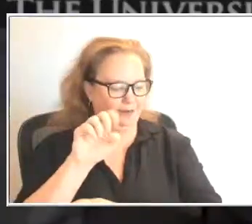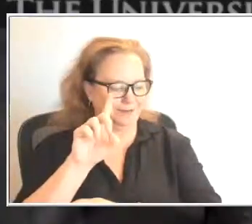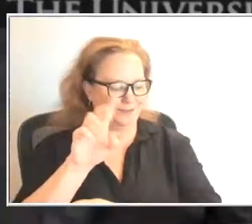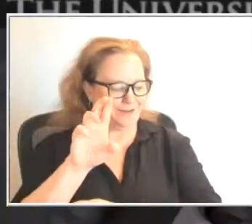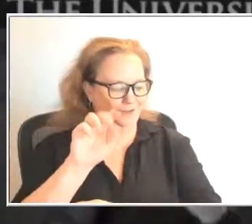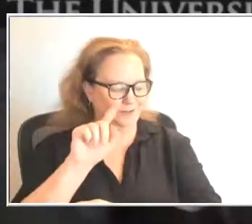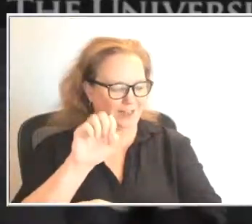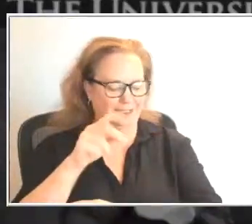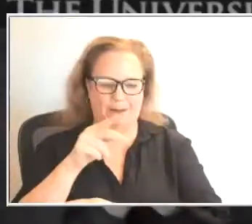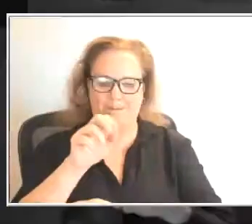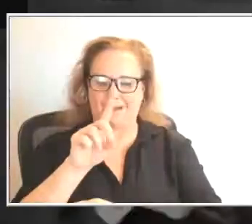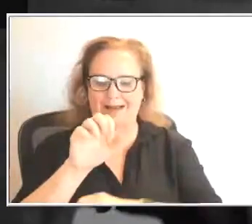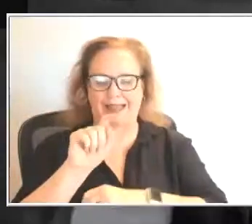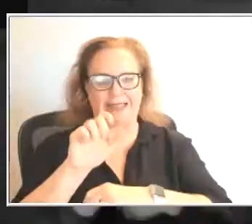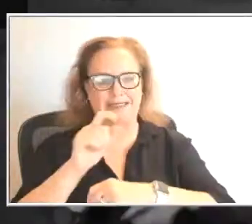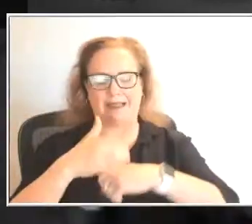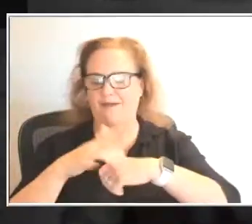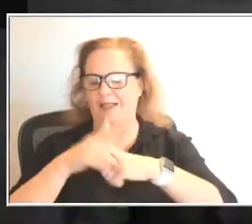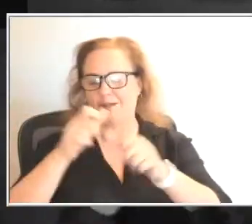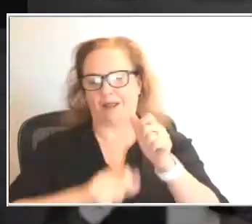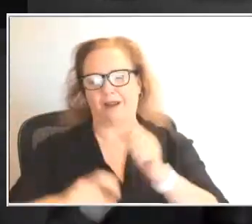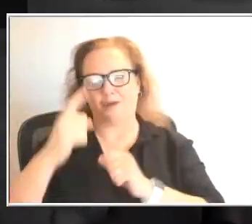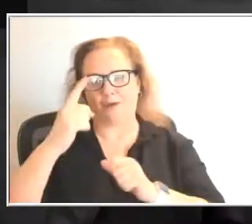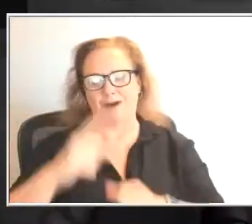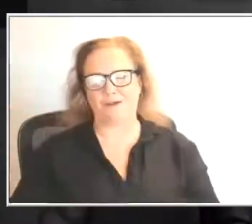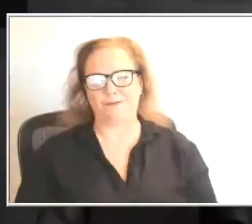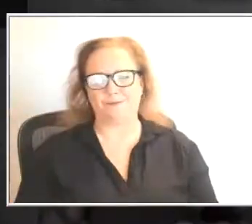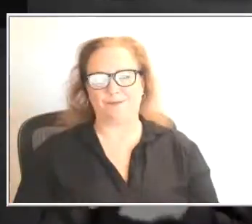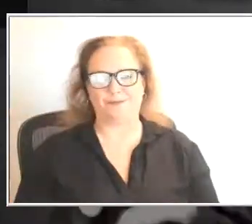Now, everywhere podcasts are available.